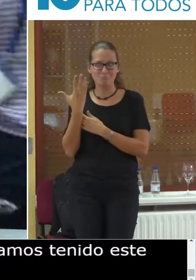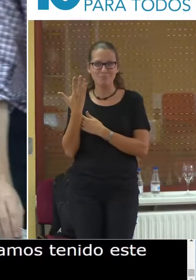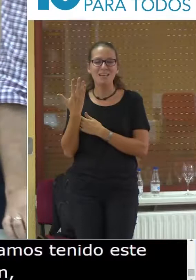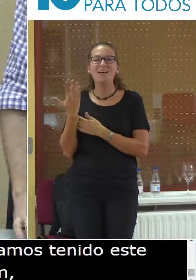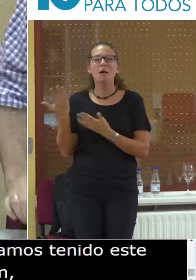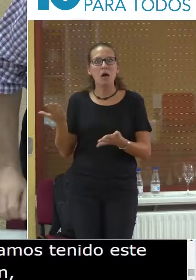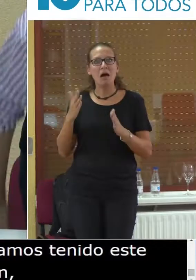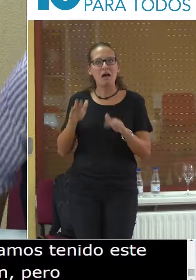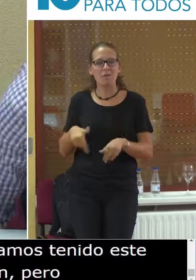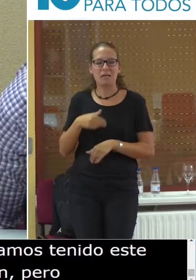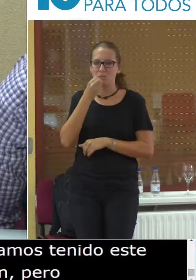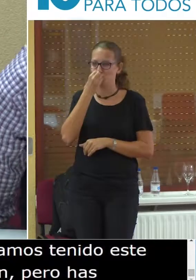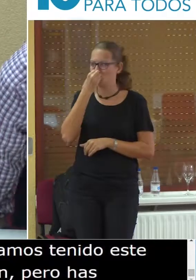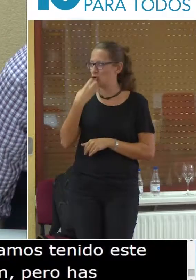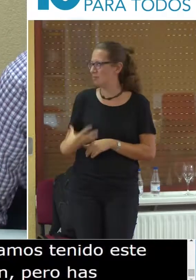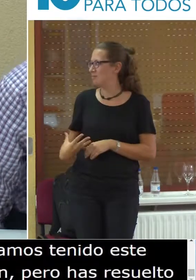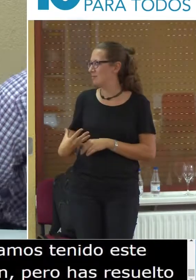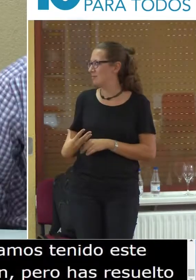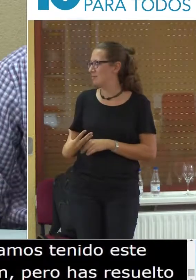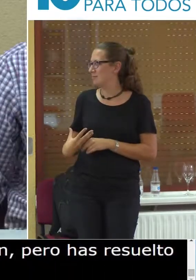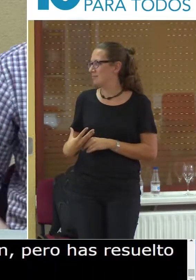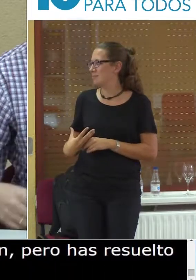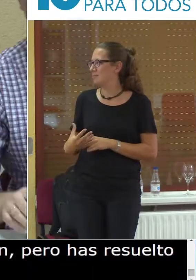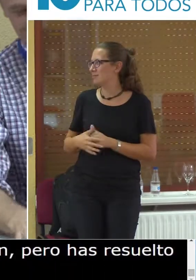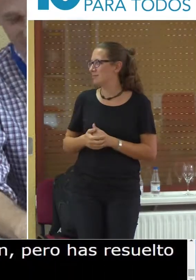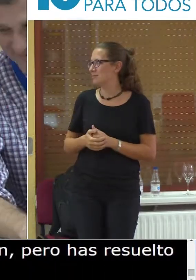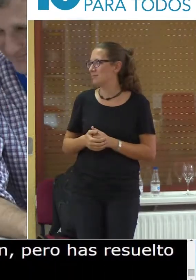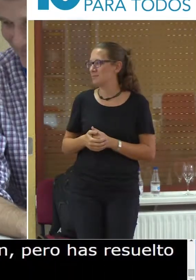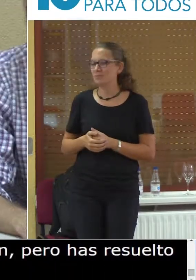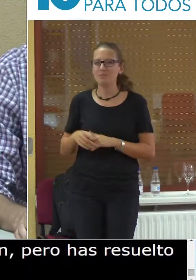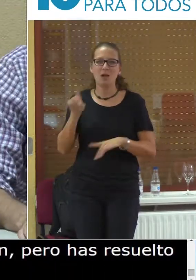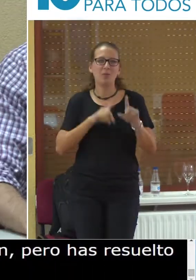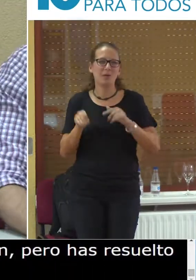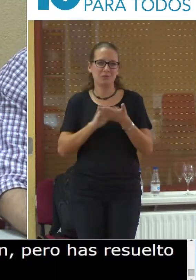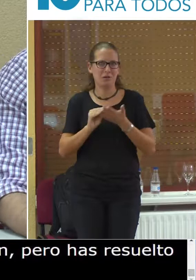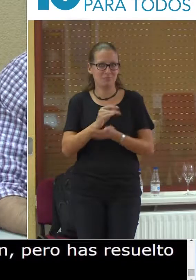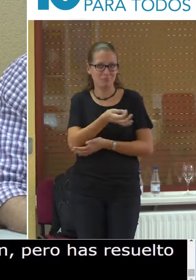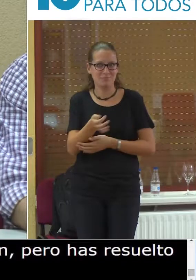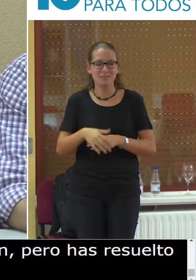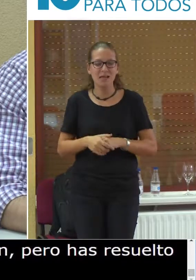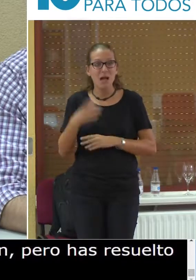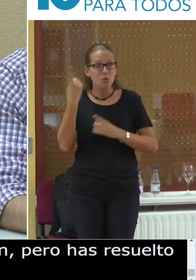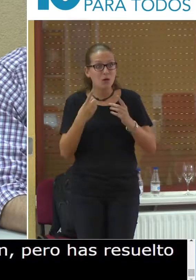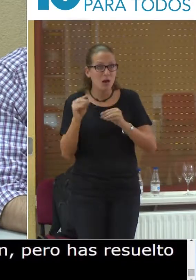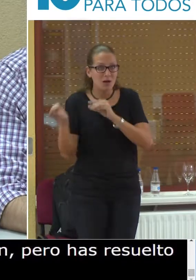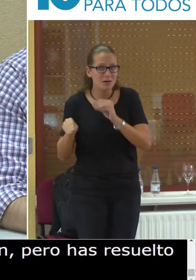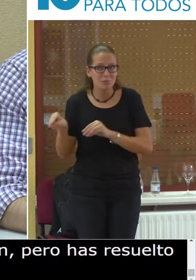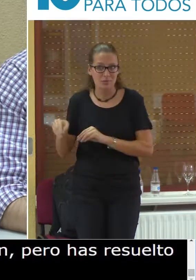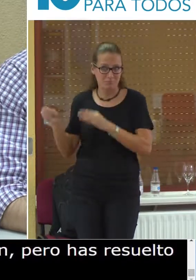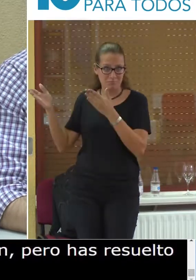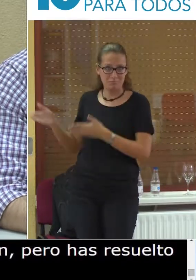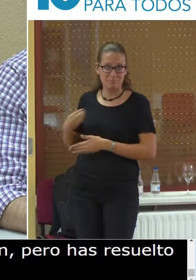presentation, you have done a great job in resolving it. And any questions right now